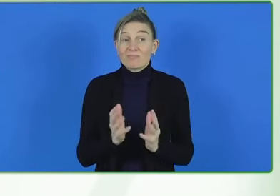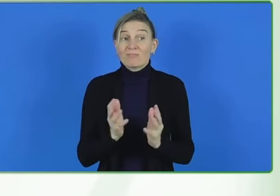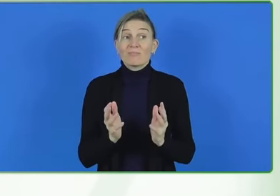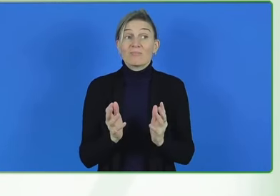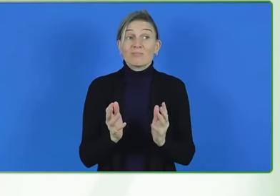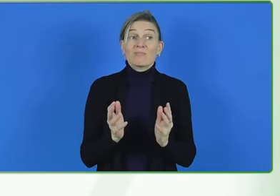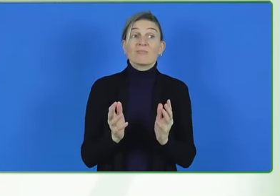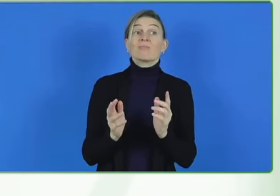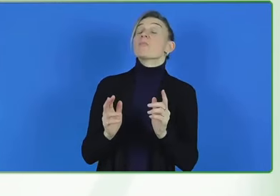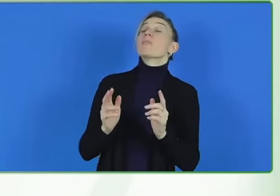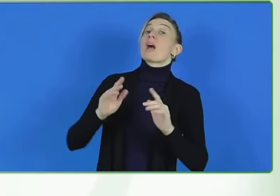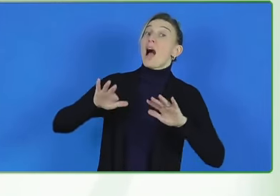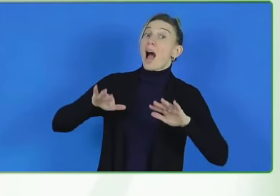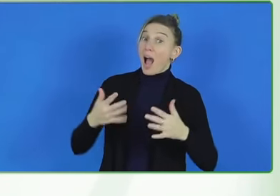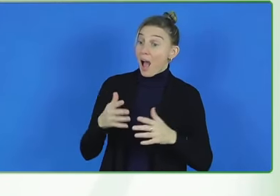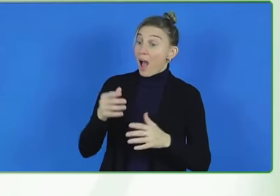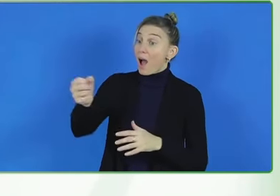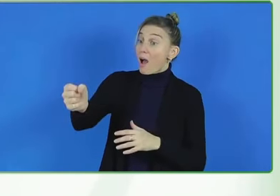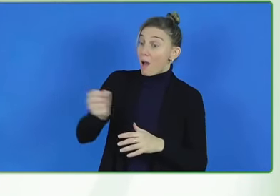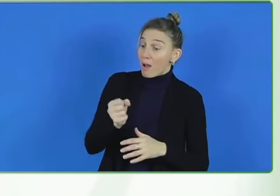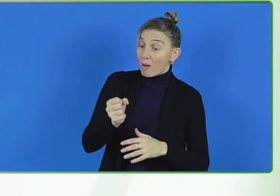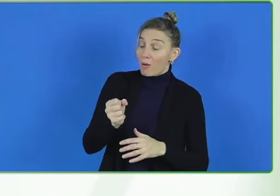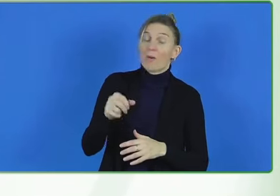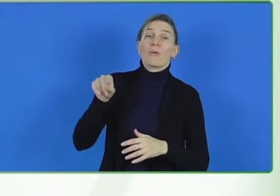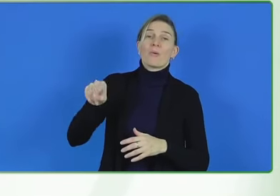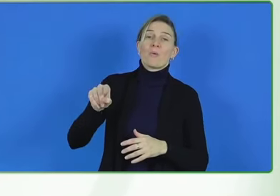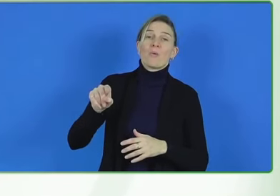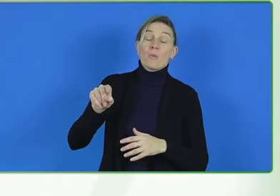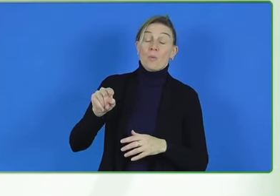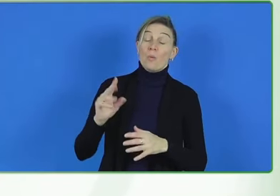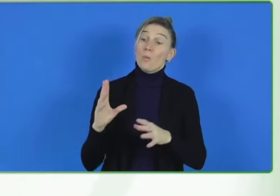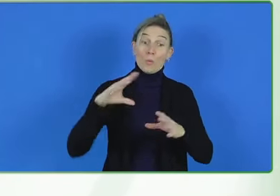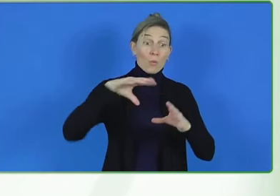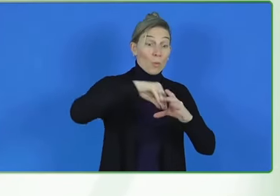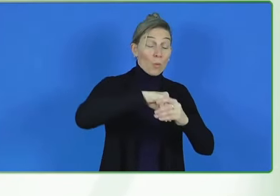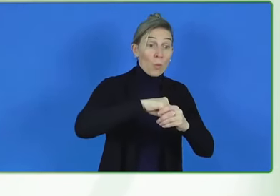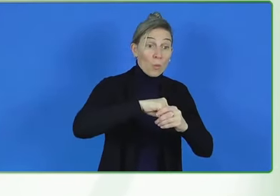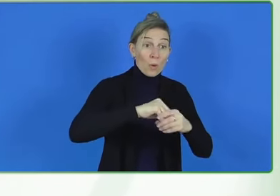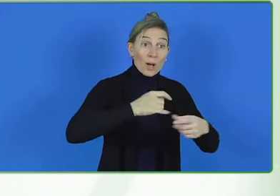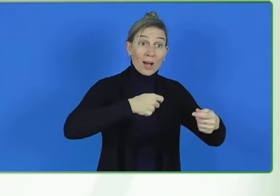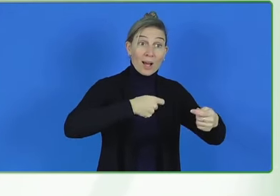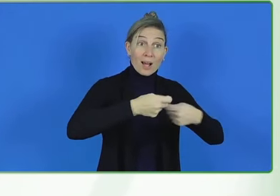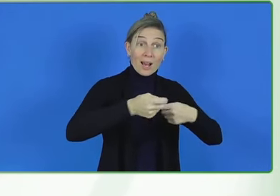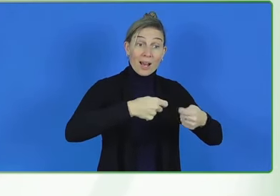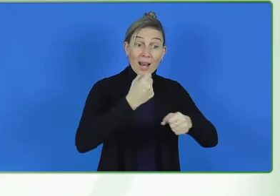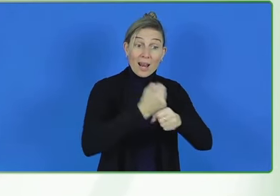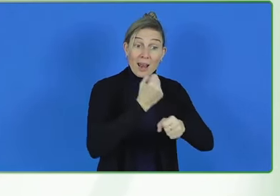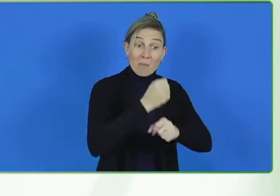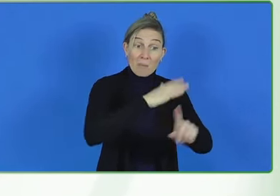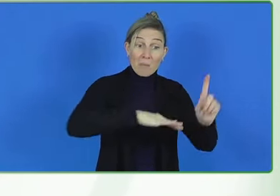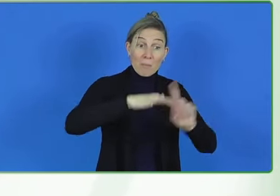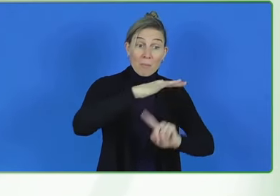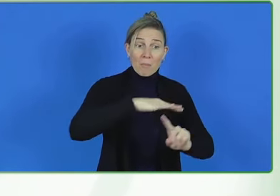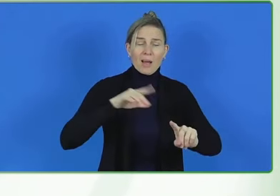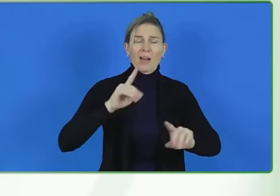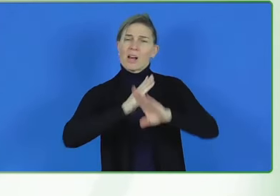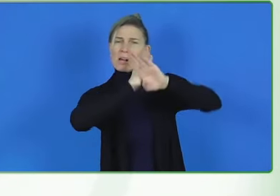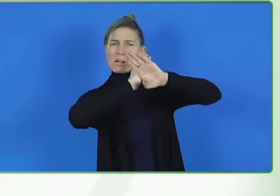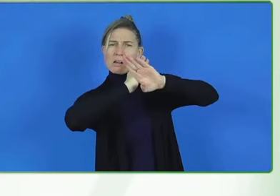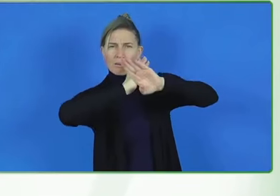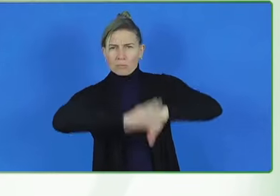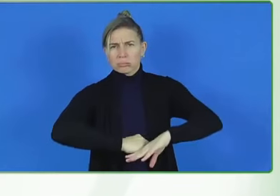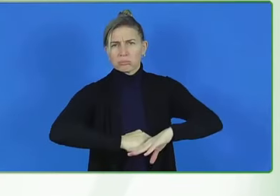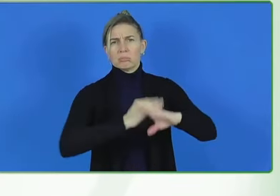eliminating barriers to the participation in the labor market of persons with disabilities. And this can be achieved through the provision